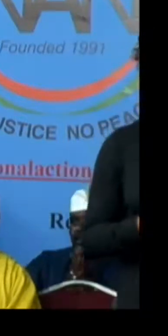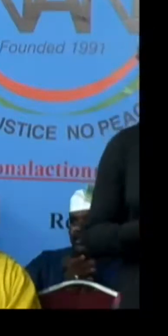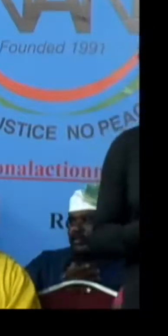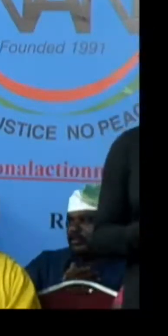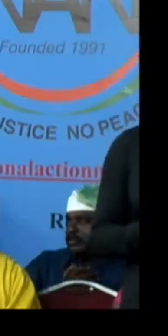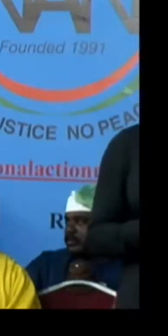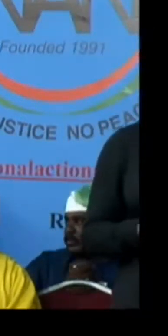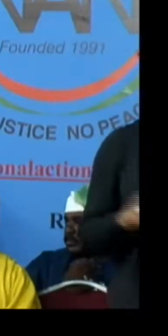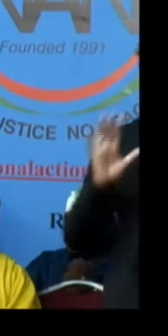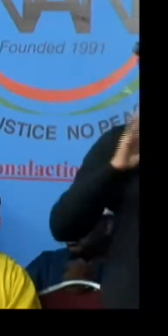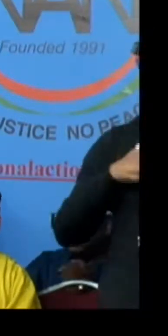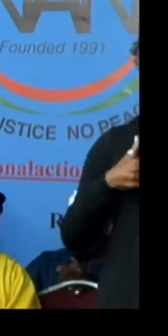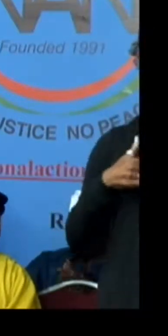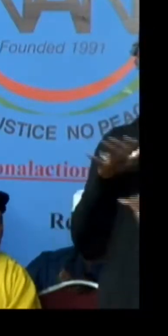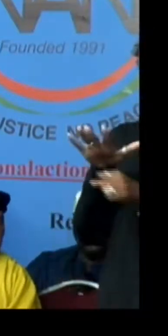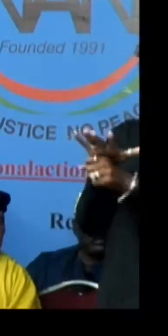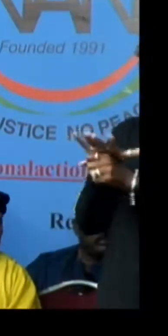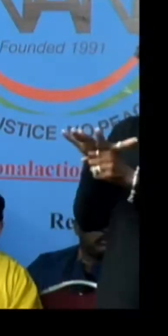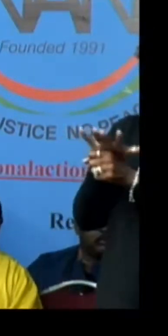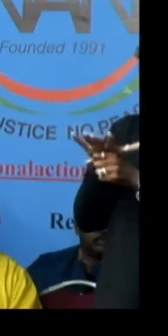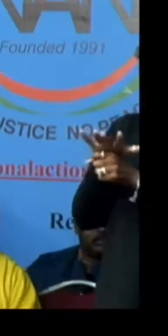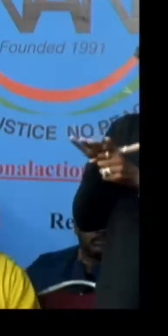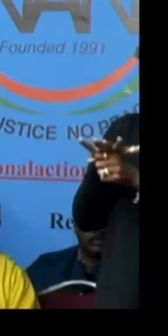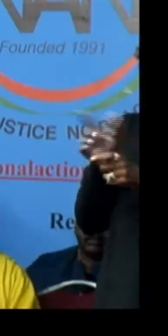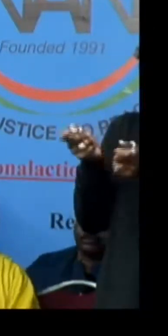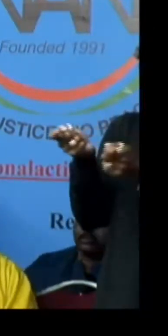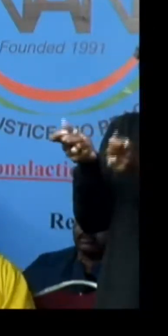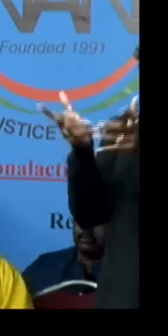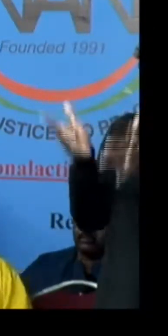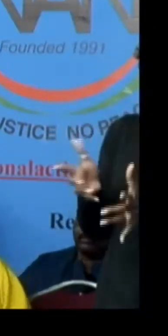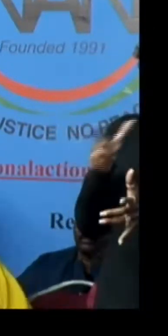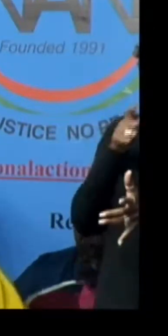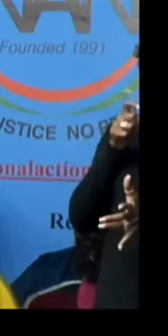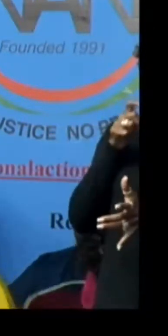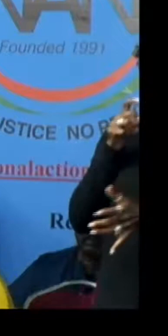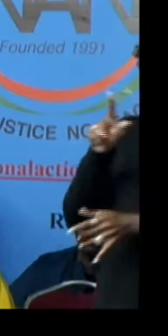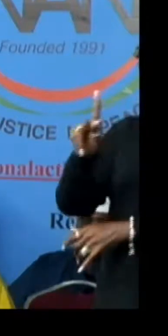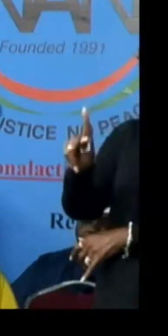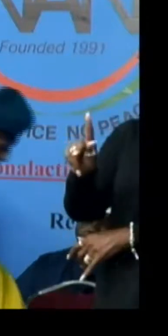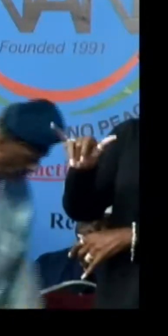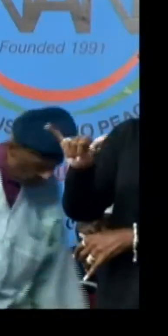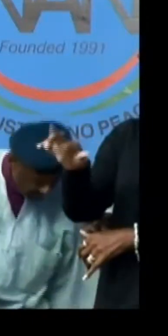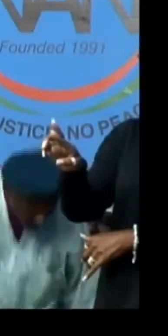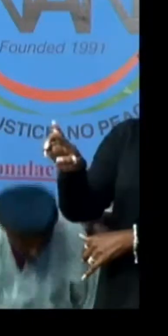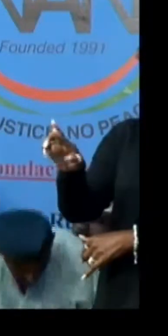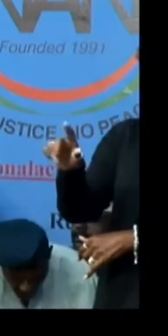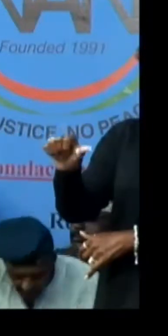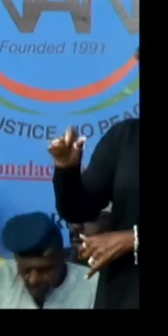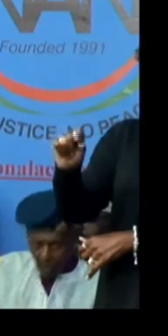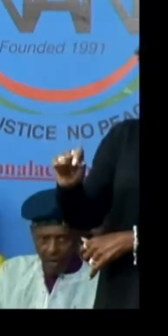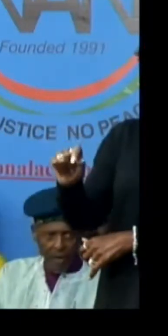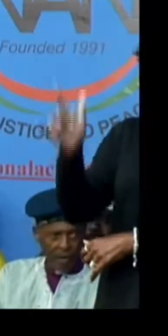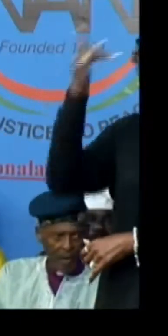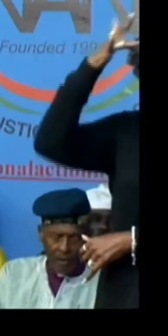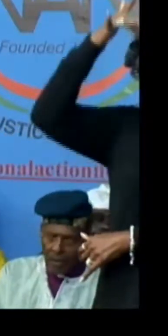our regional director, Minister Kirsten John Foy,